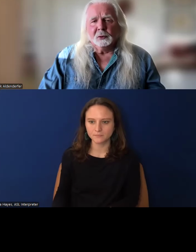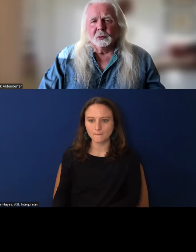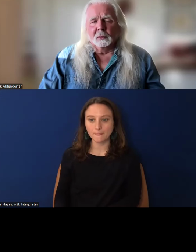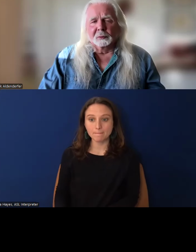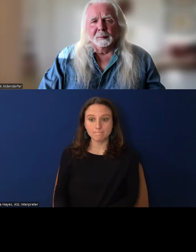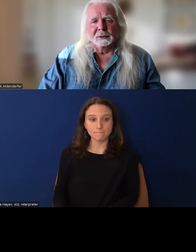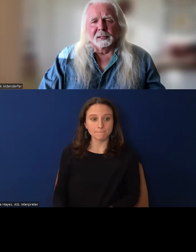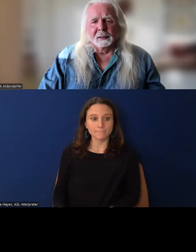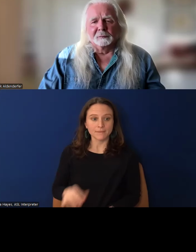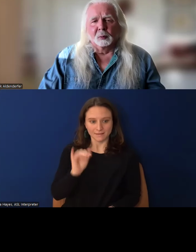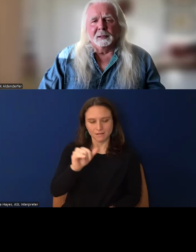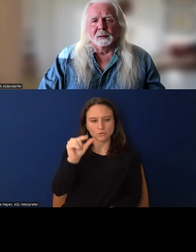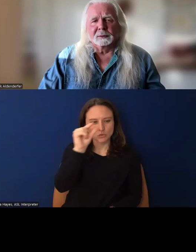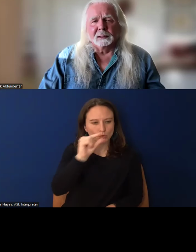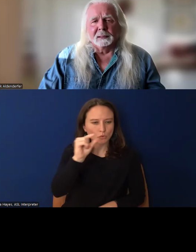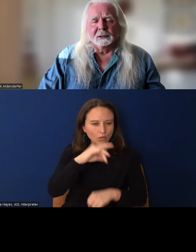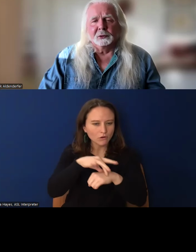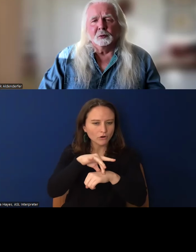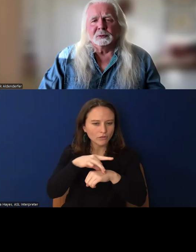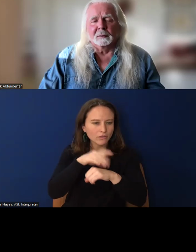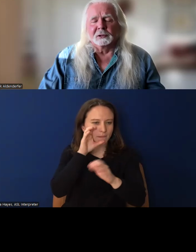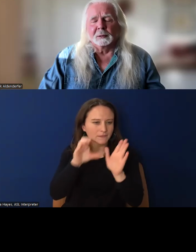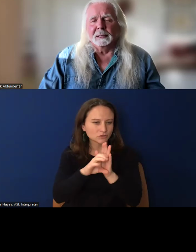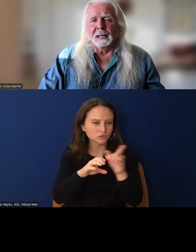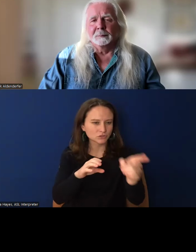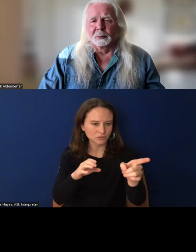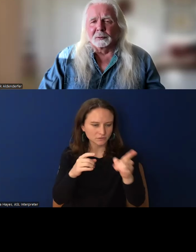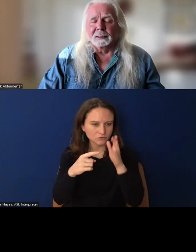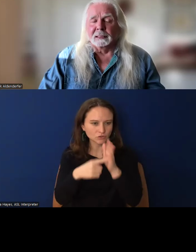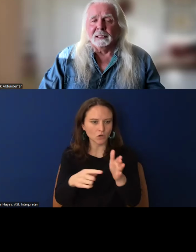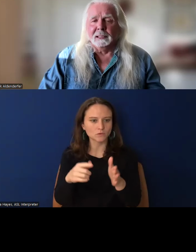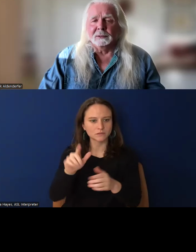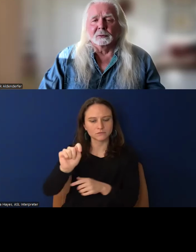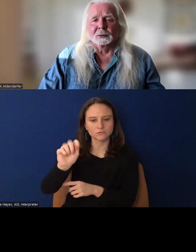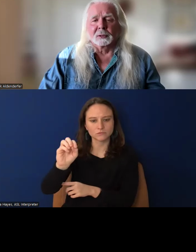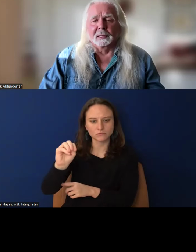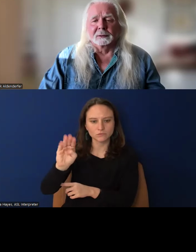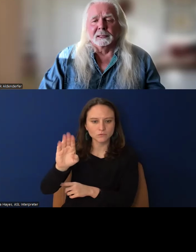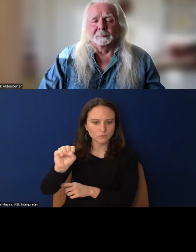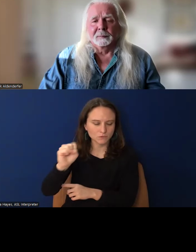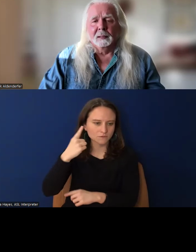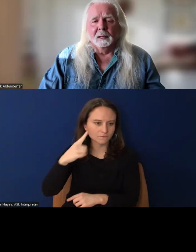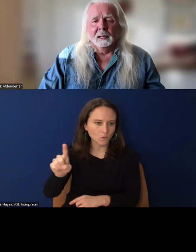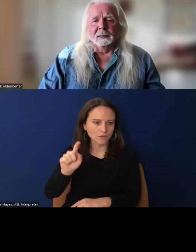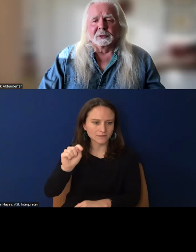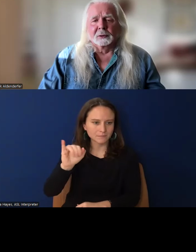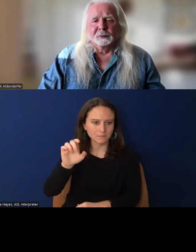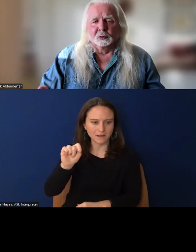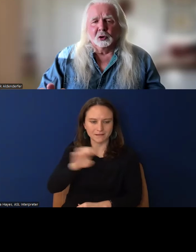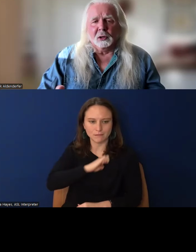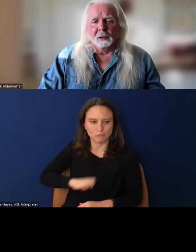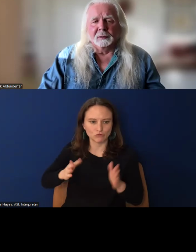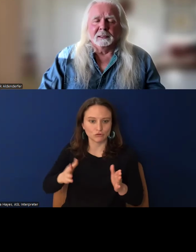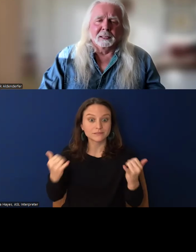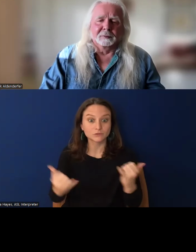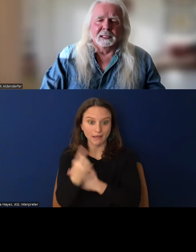Here's a Google Earth image then of the way in which the tombs of the Tibetan emperors and kings looks like today. And so if you